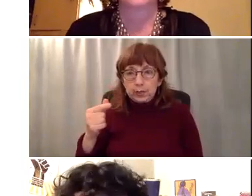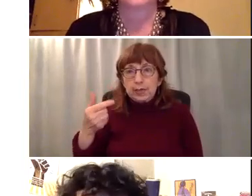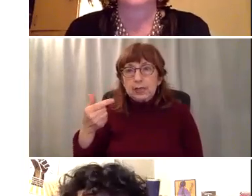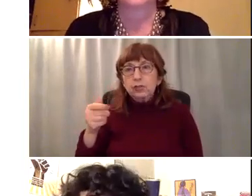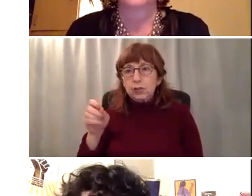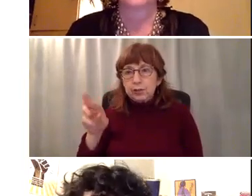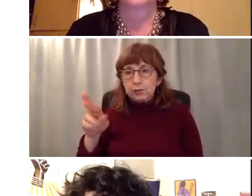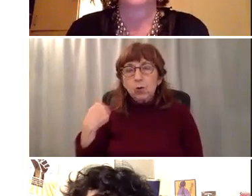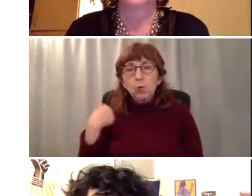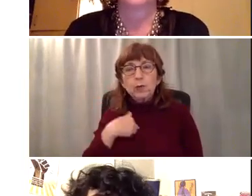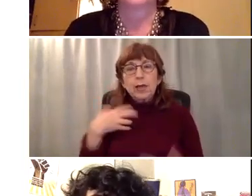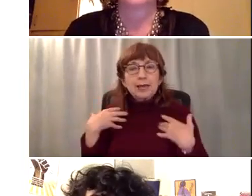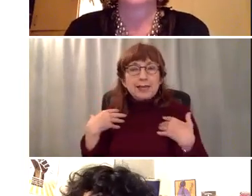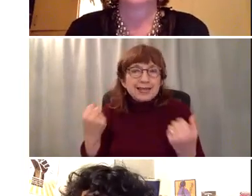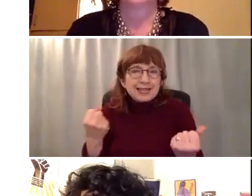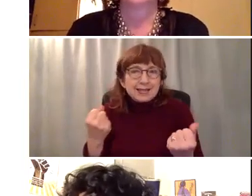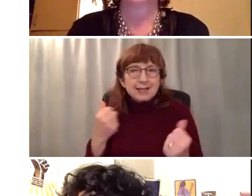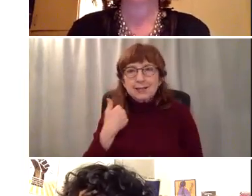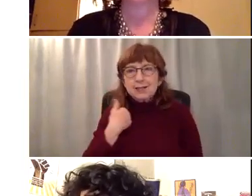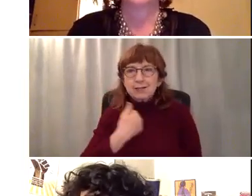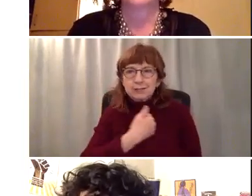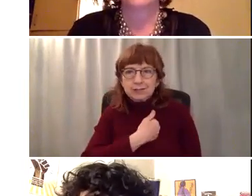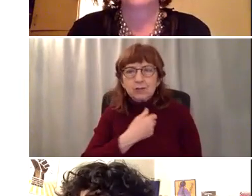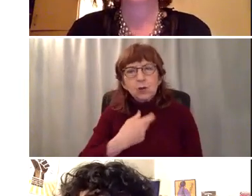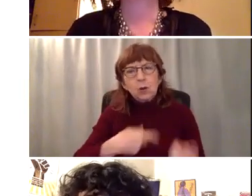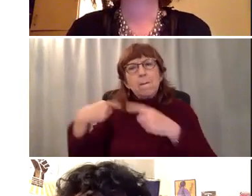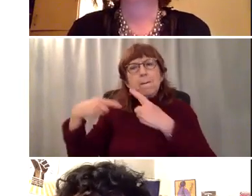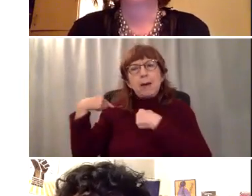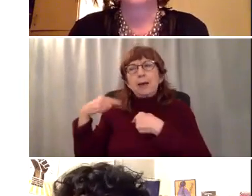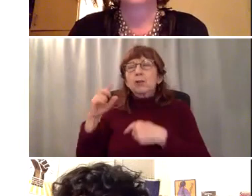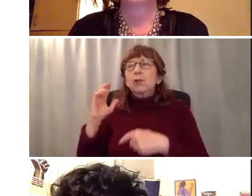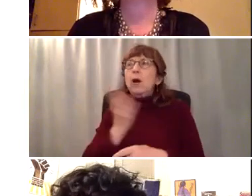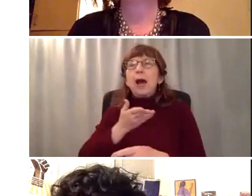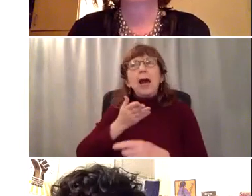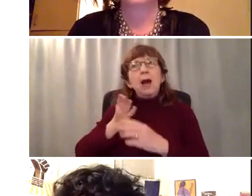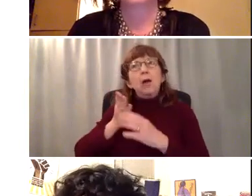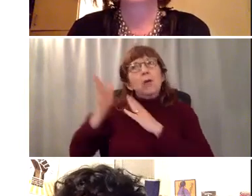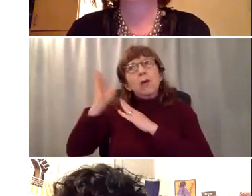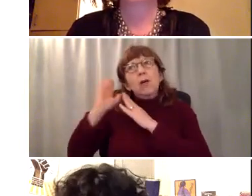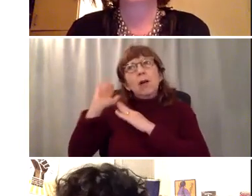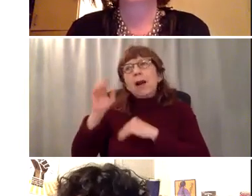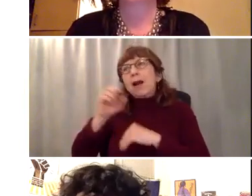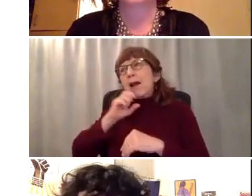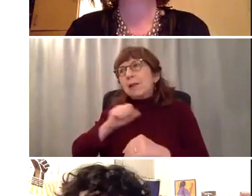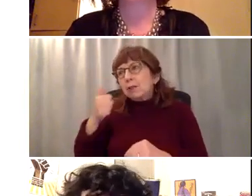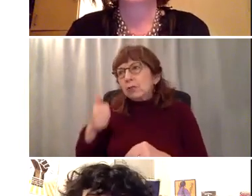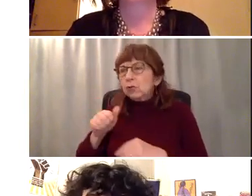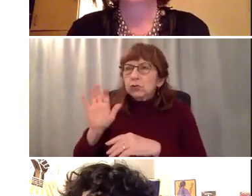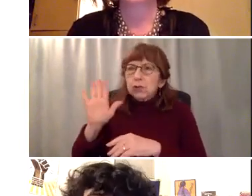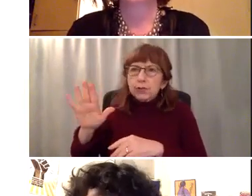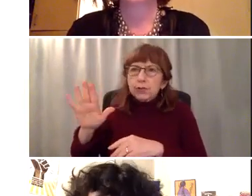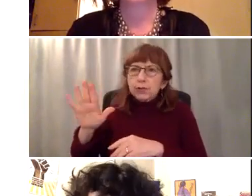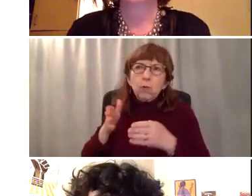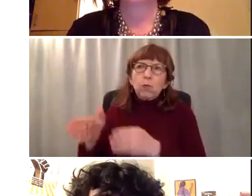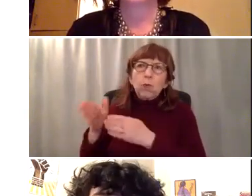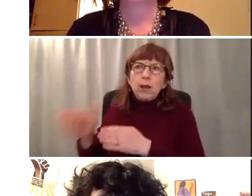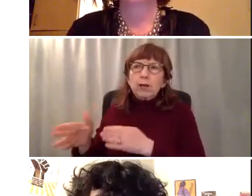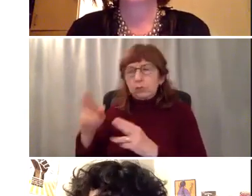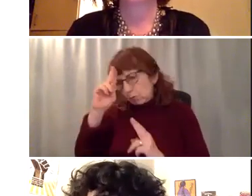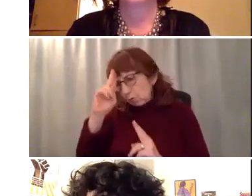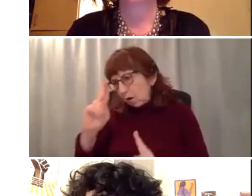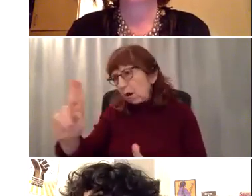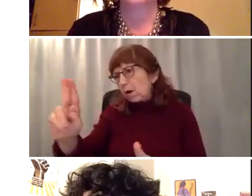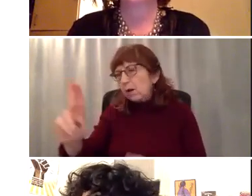heal ourselves and go back to really the practices of our elders, of nurturing both the Mother Earth and like our feminine and